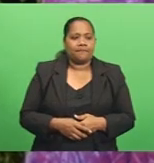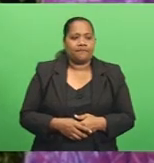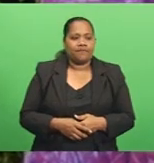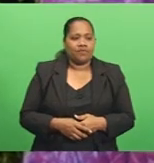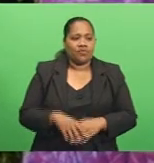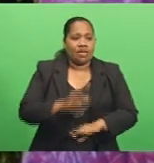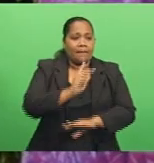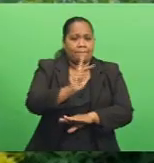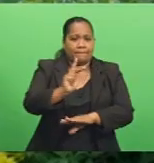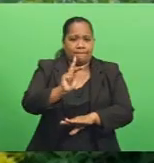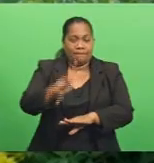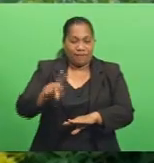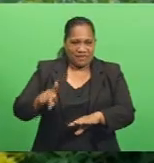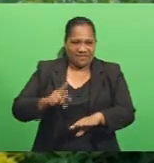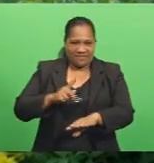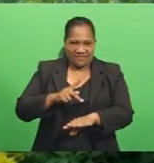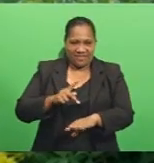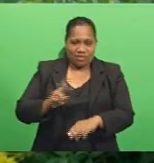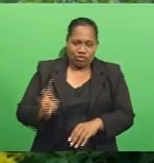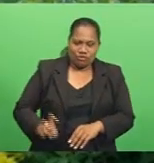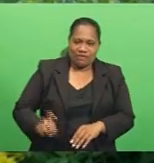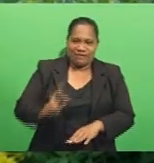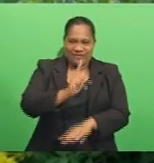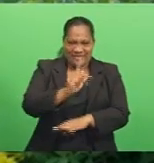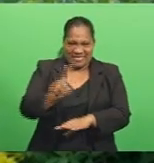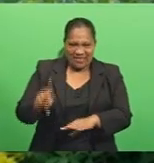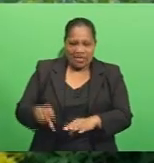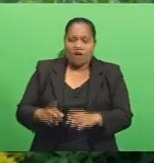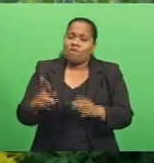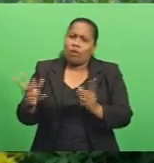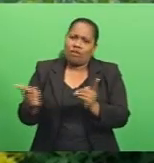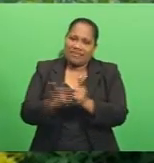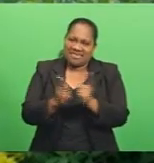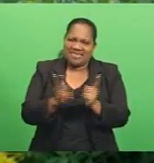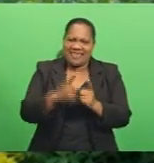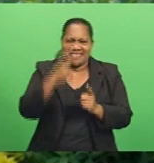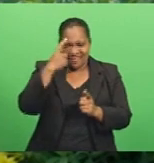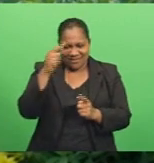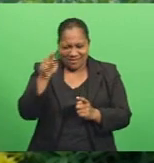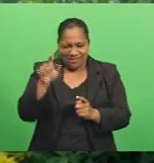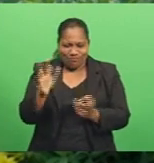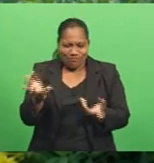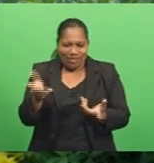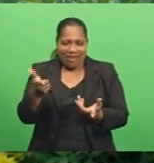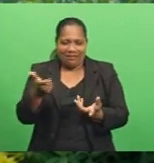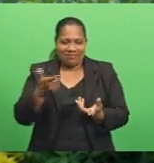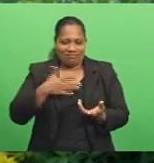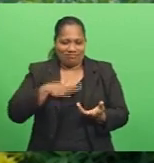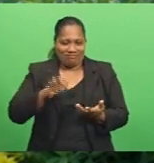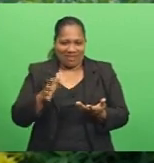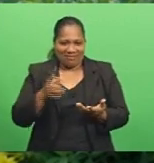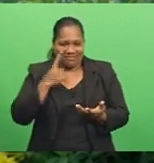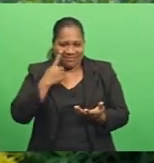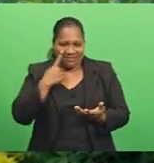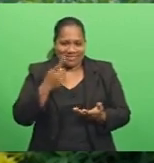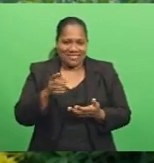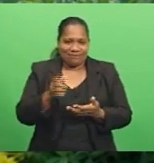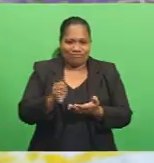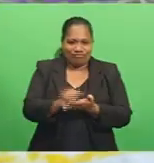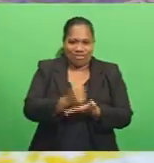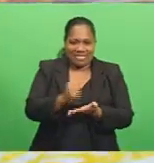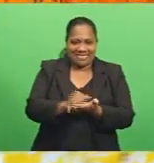Pacific travelers for meeting. I think that's where they got their taste of this printing product.